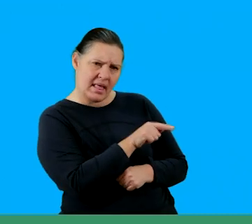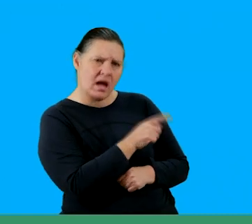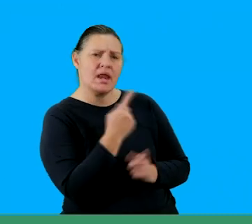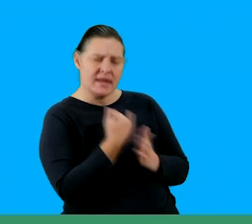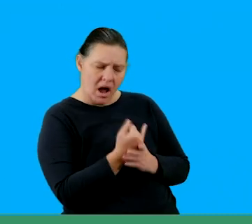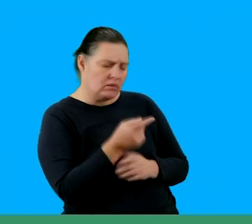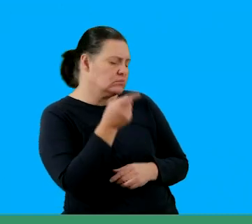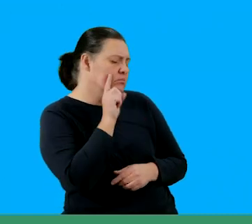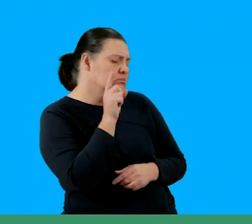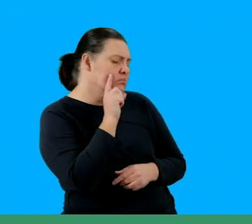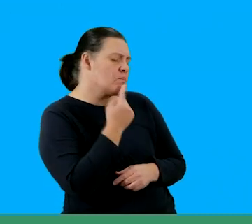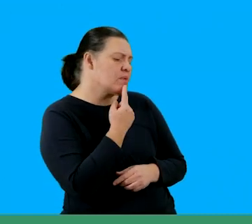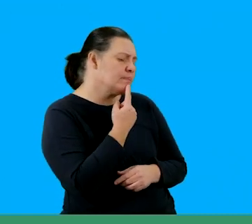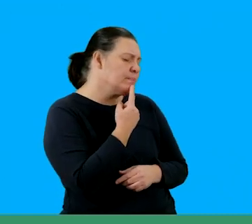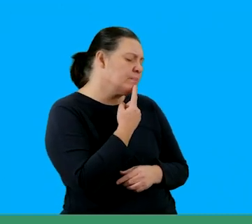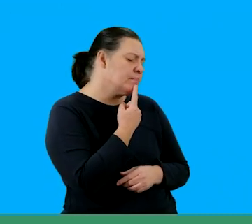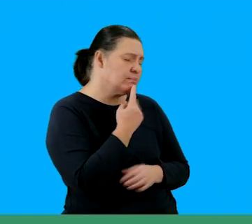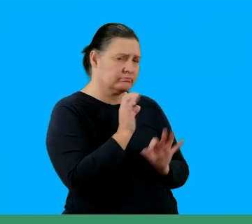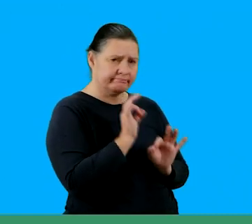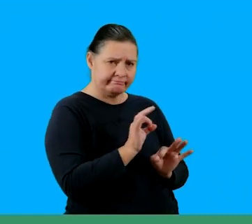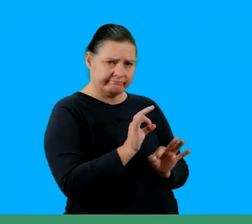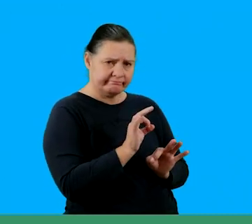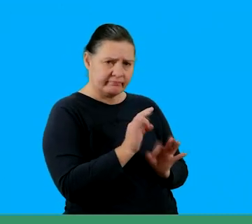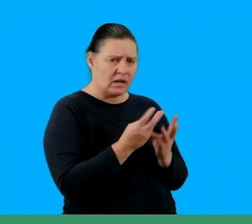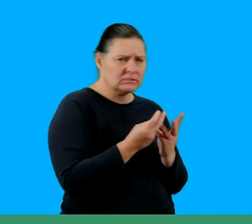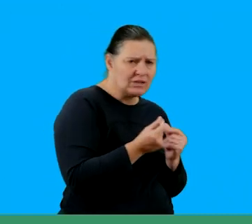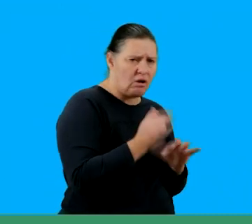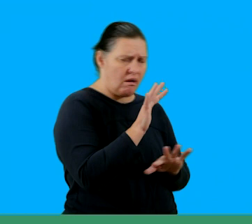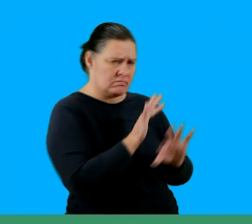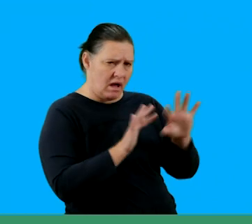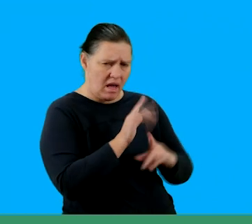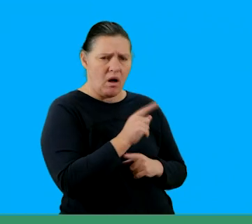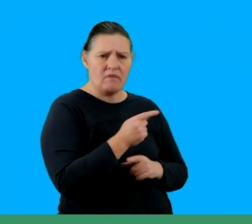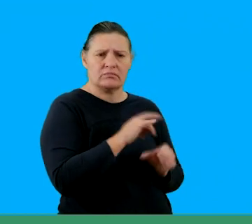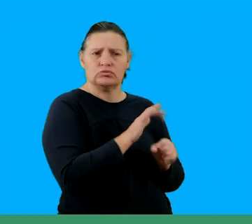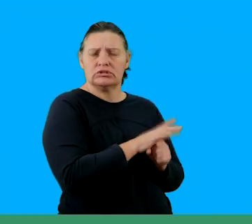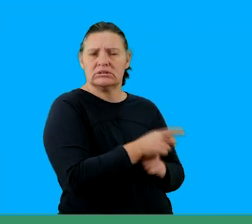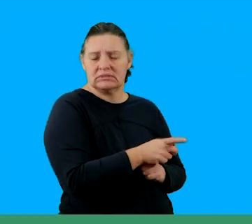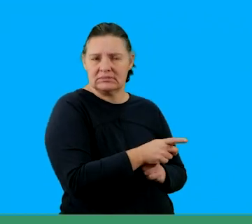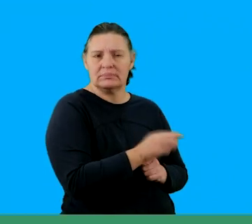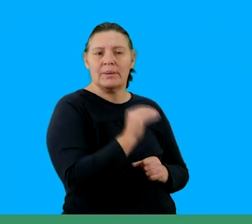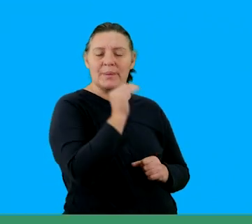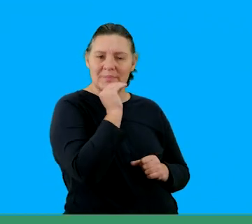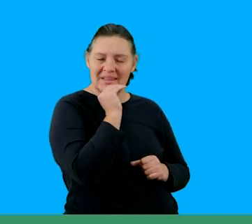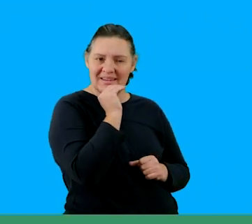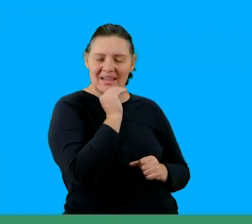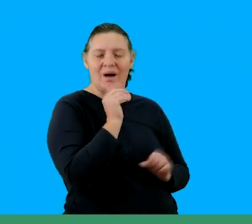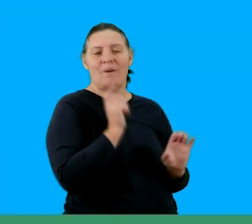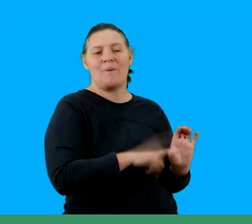are inspecting the taste over the texture and the color of the soft drink. So that would